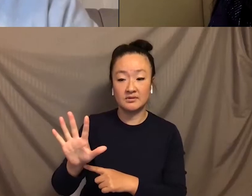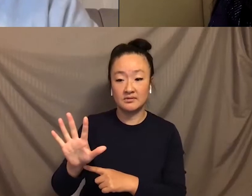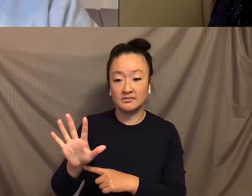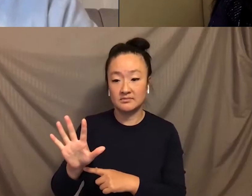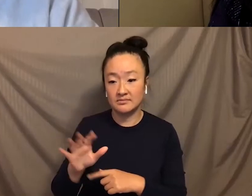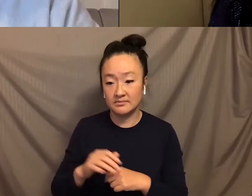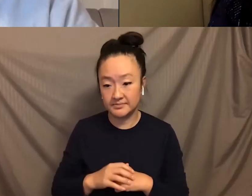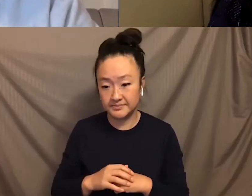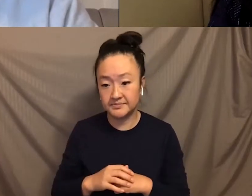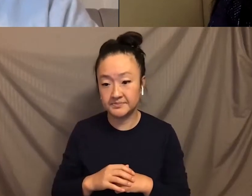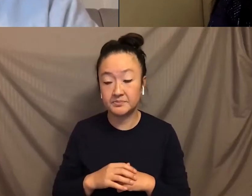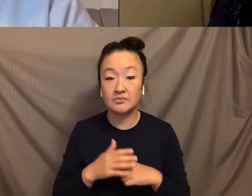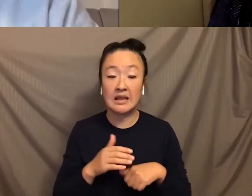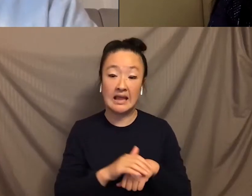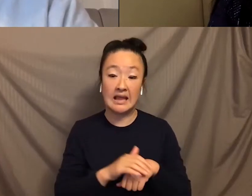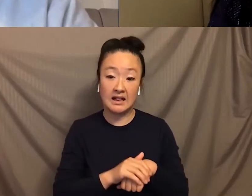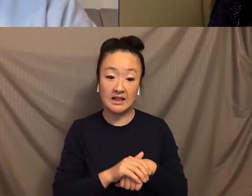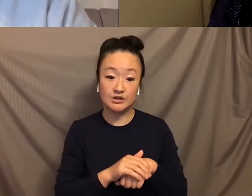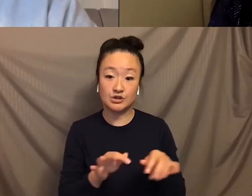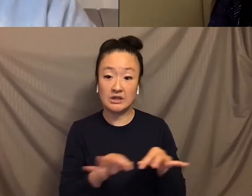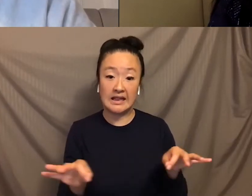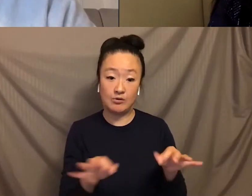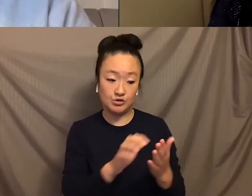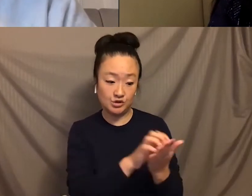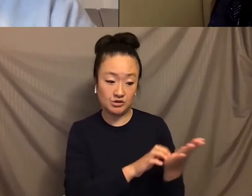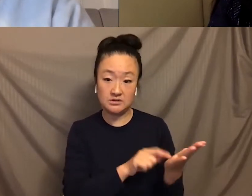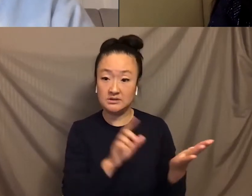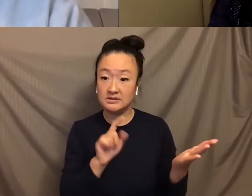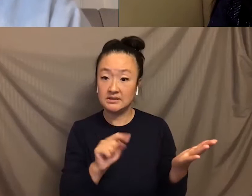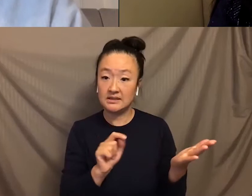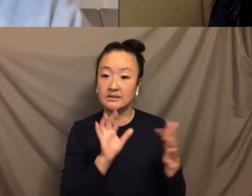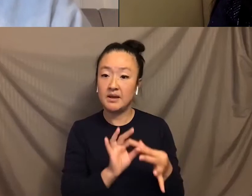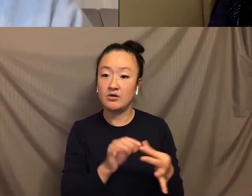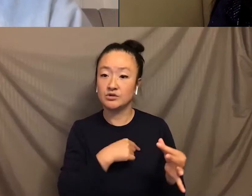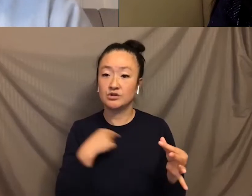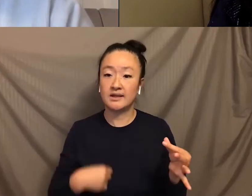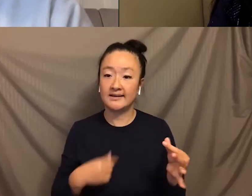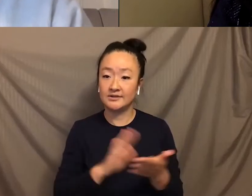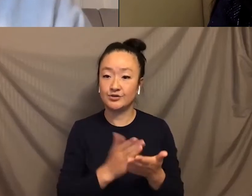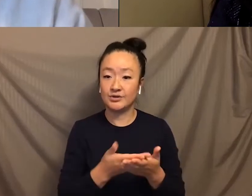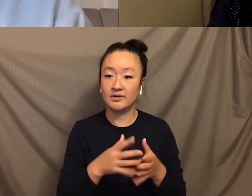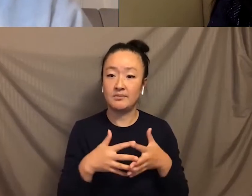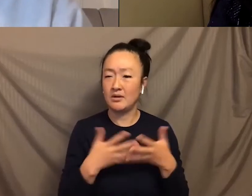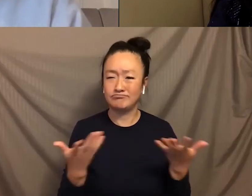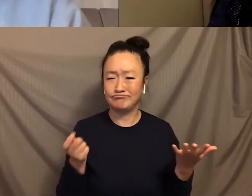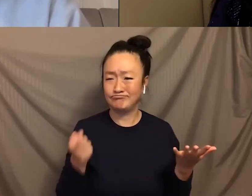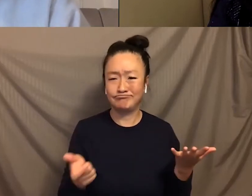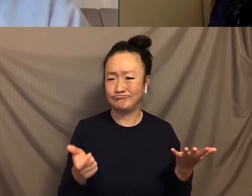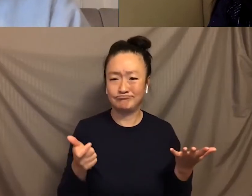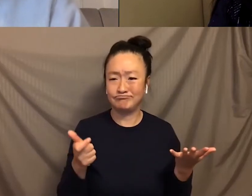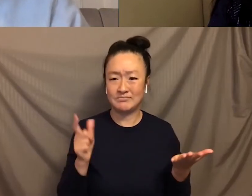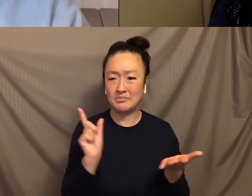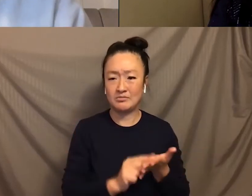significant English language texts about Chinese cooking in America have been published, you know, until the